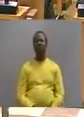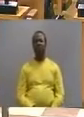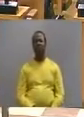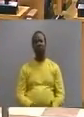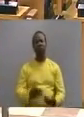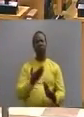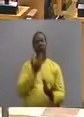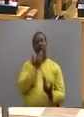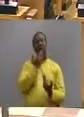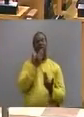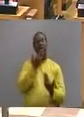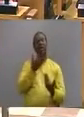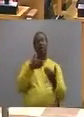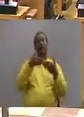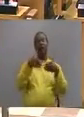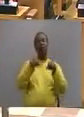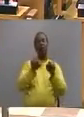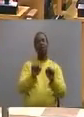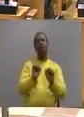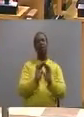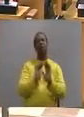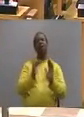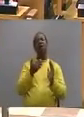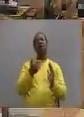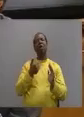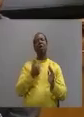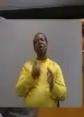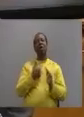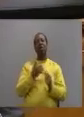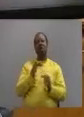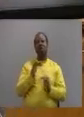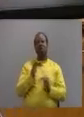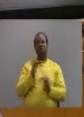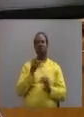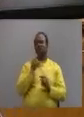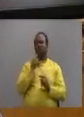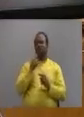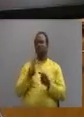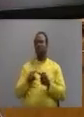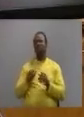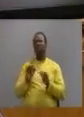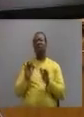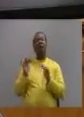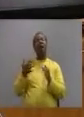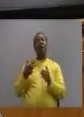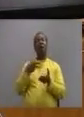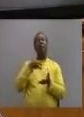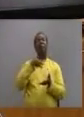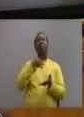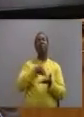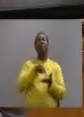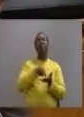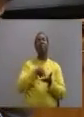Thank you, Mr. House Chairman. I have discharged myself from hospital Honorable today, members. and I come to this podium heavily